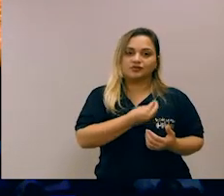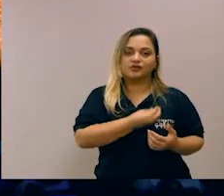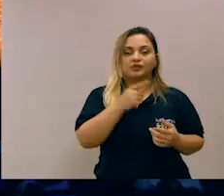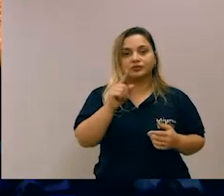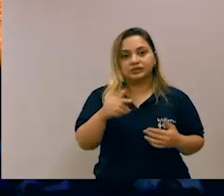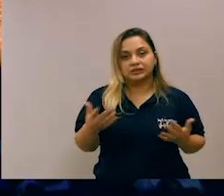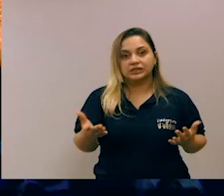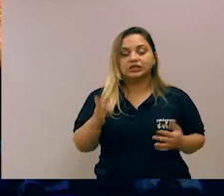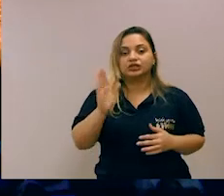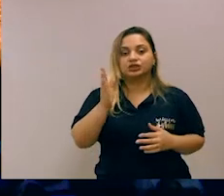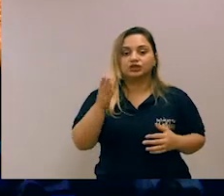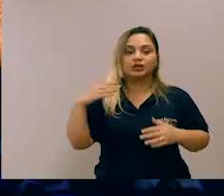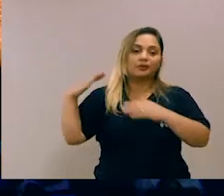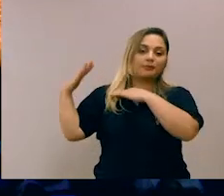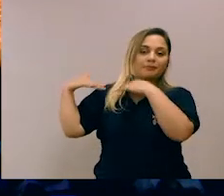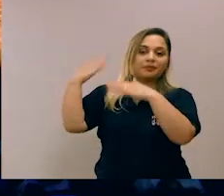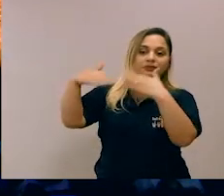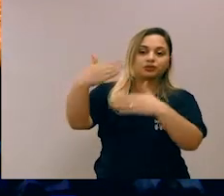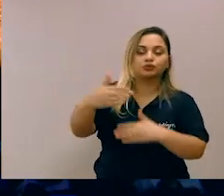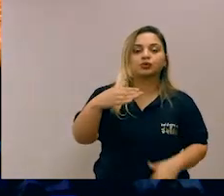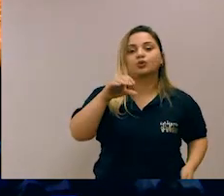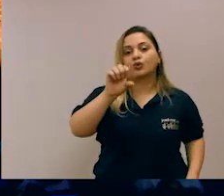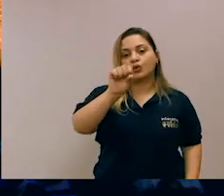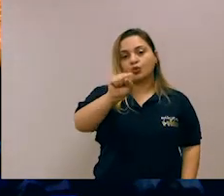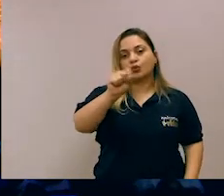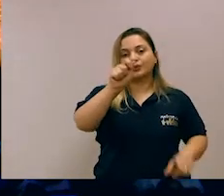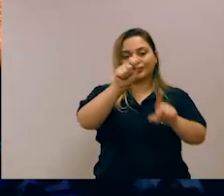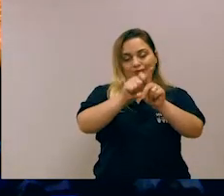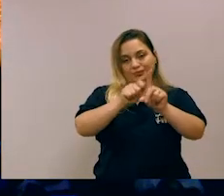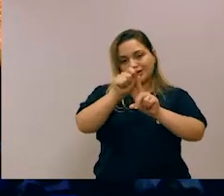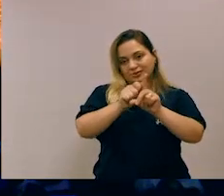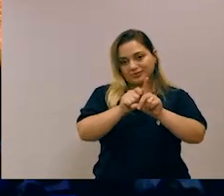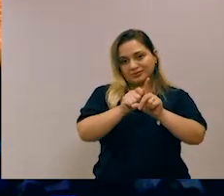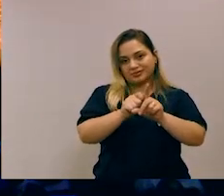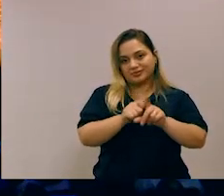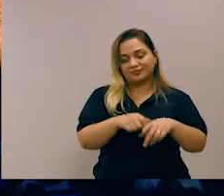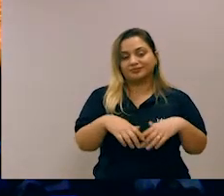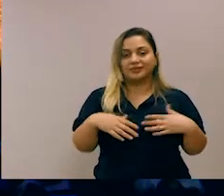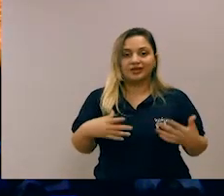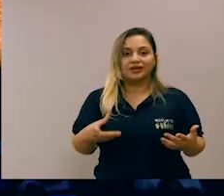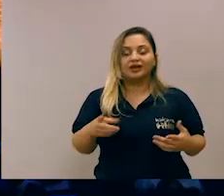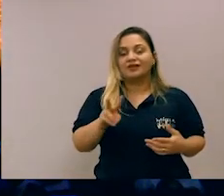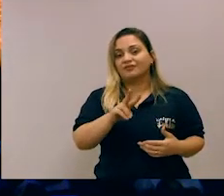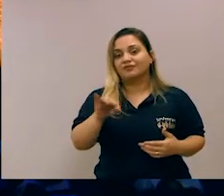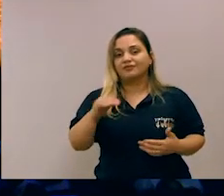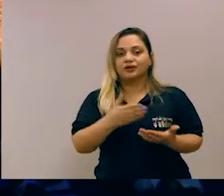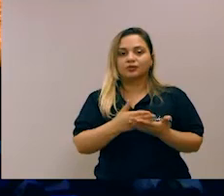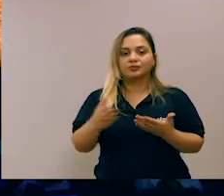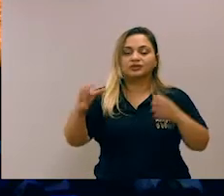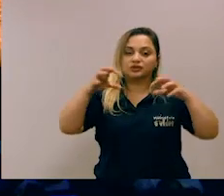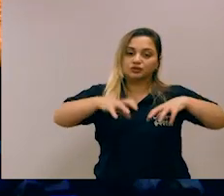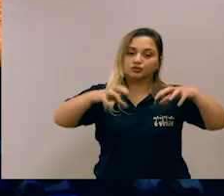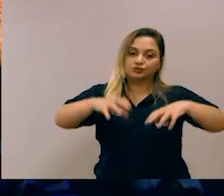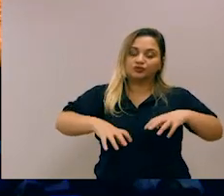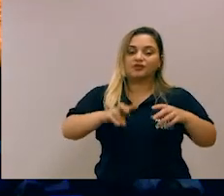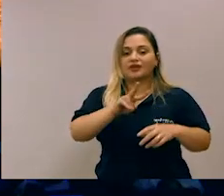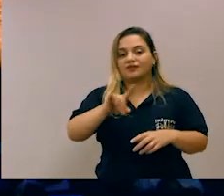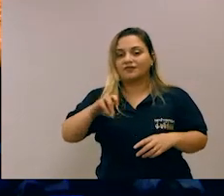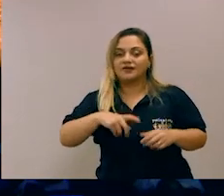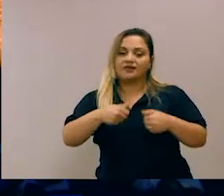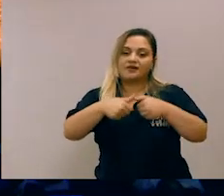today. We will complete 8 months of service without a deadline for